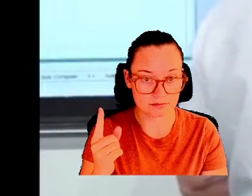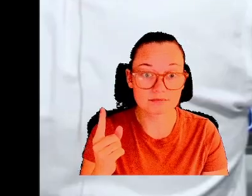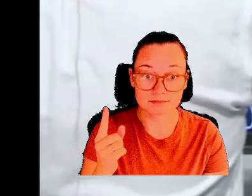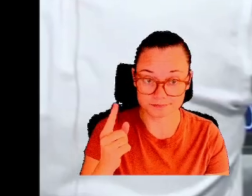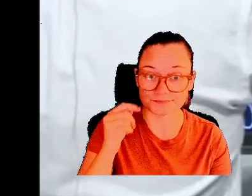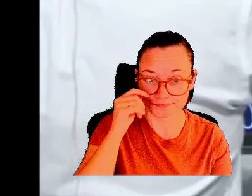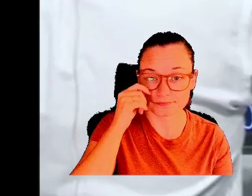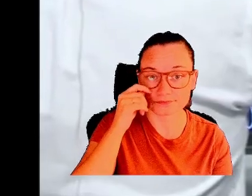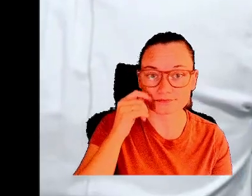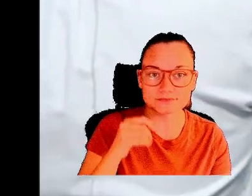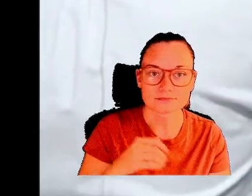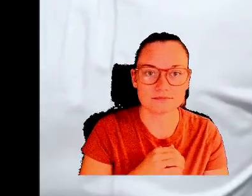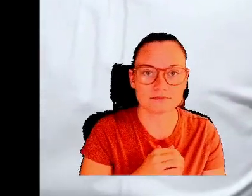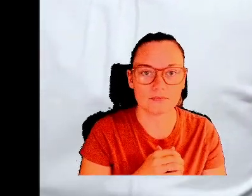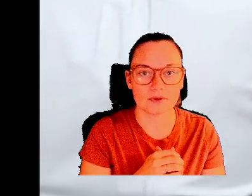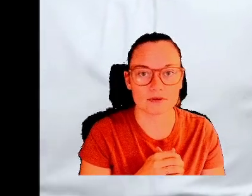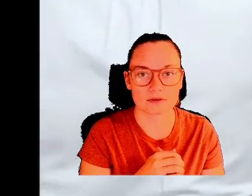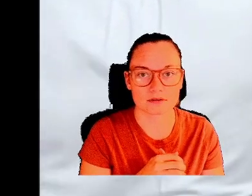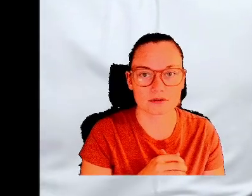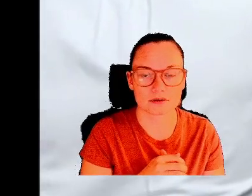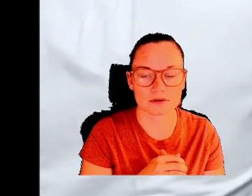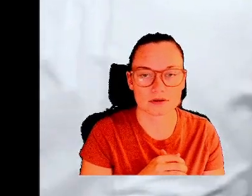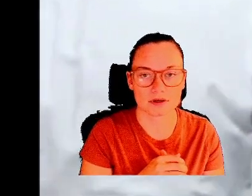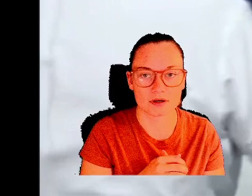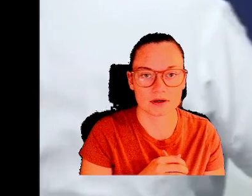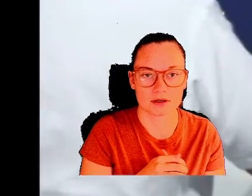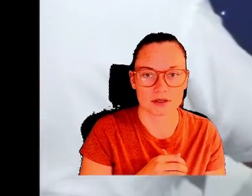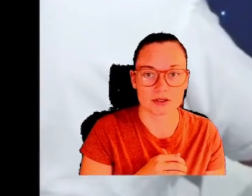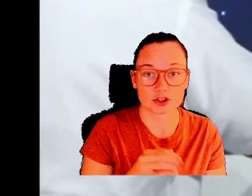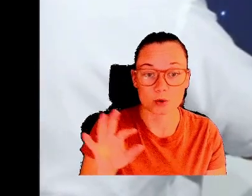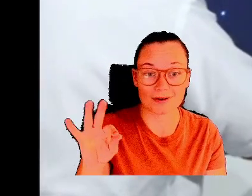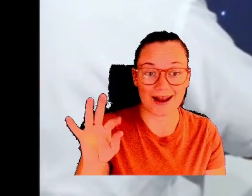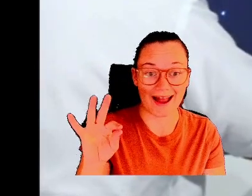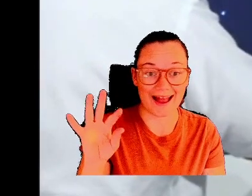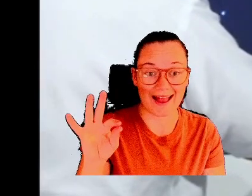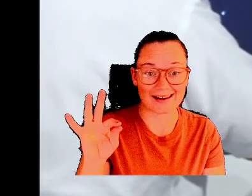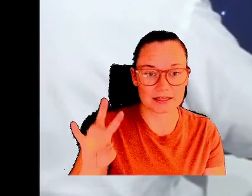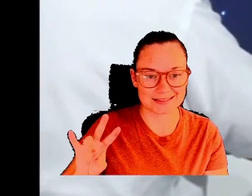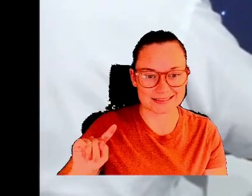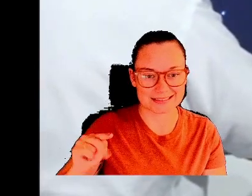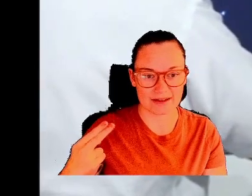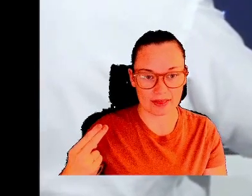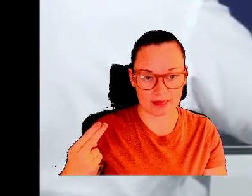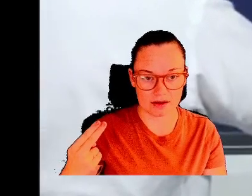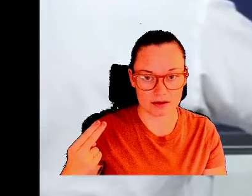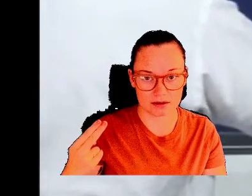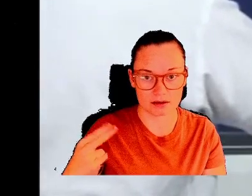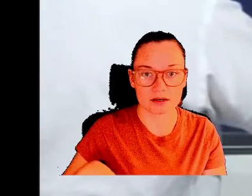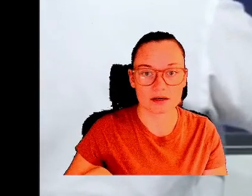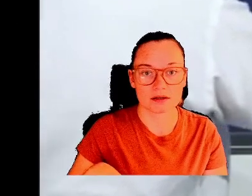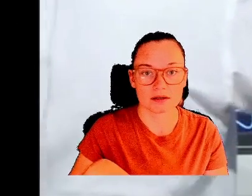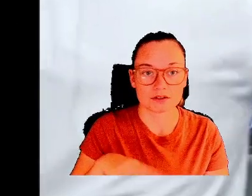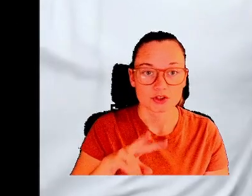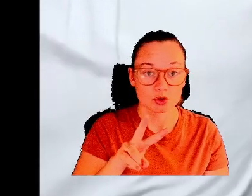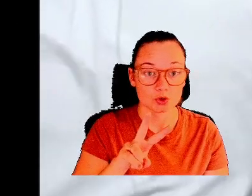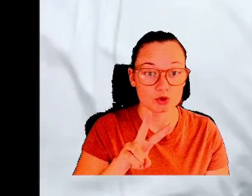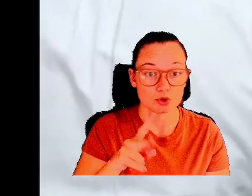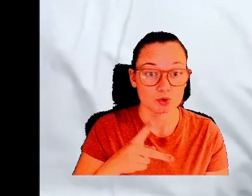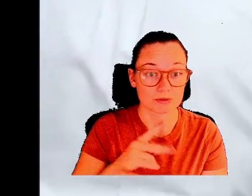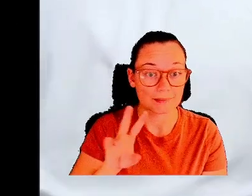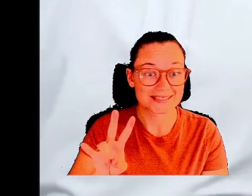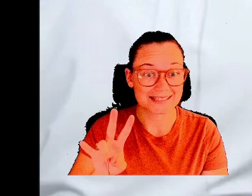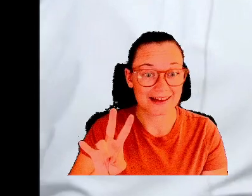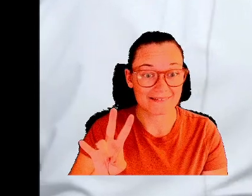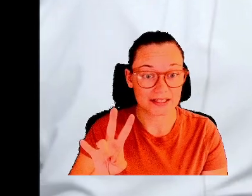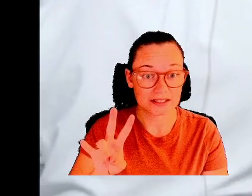is 1, 2, 3, 4, 5, 6. This is the 7th term. 2 times 7 is 14, minus 5 is